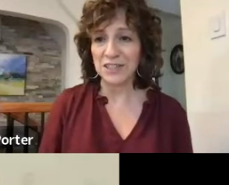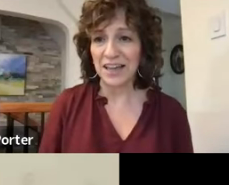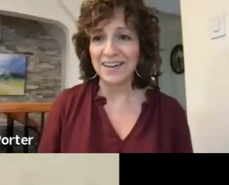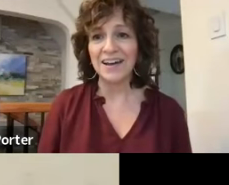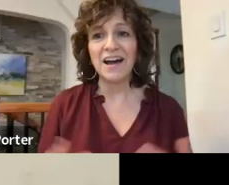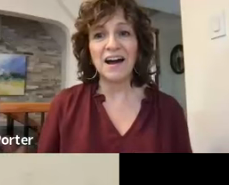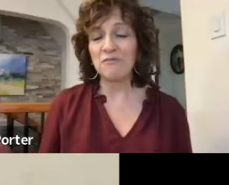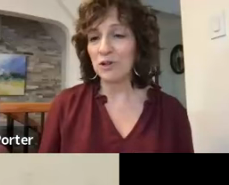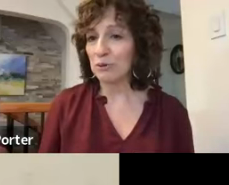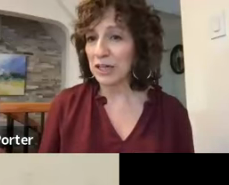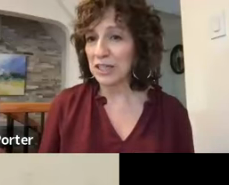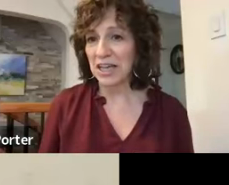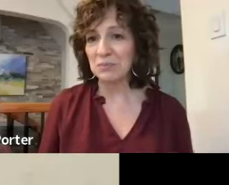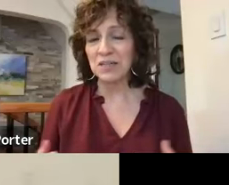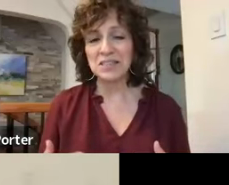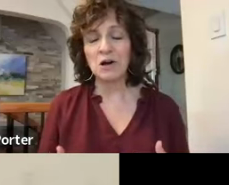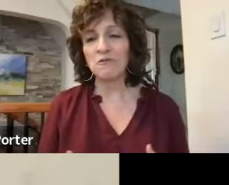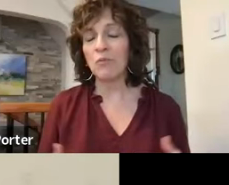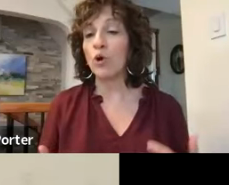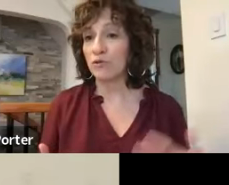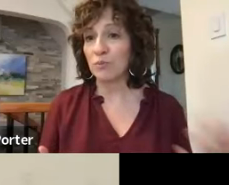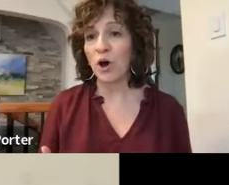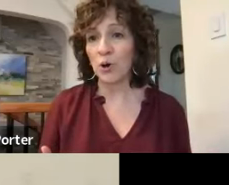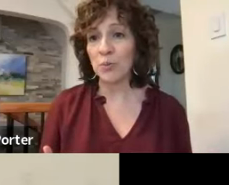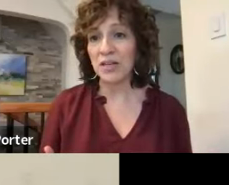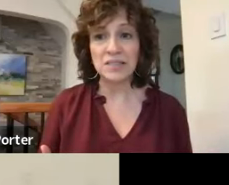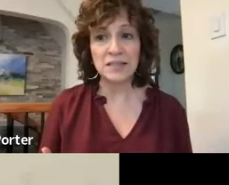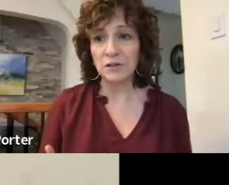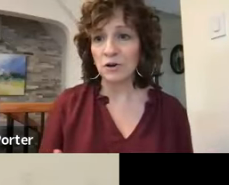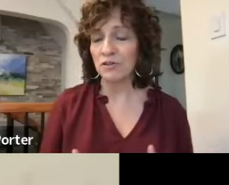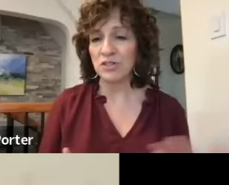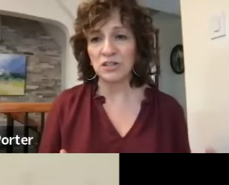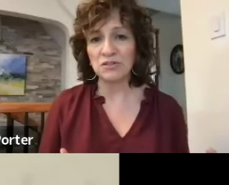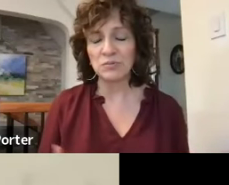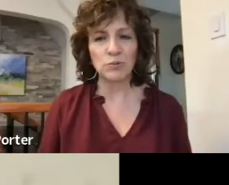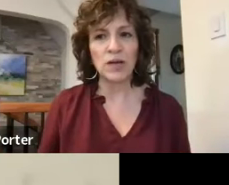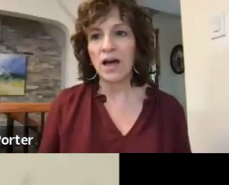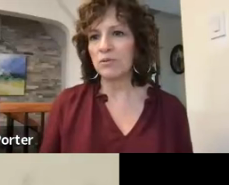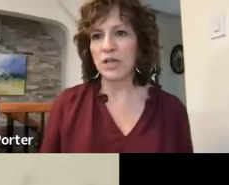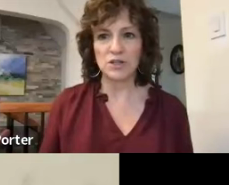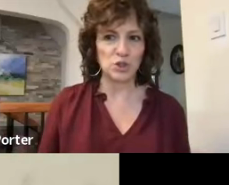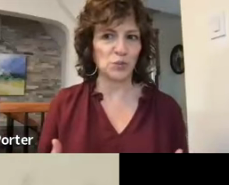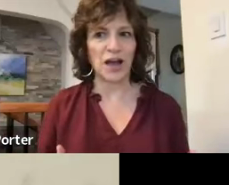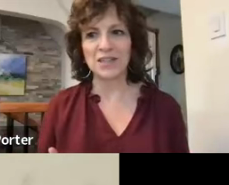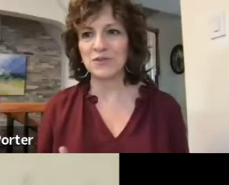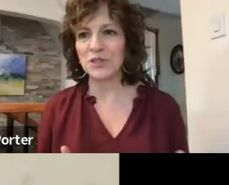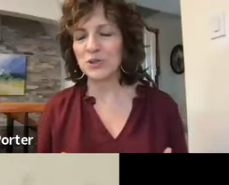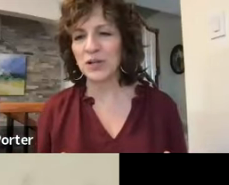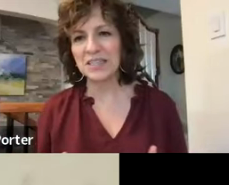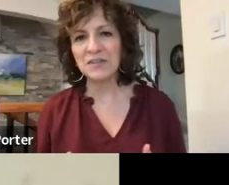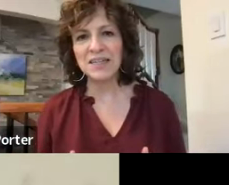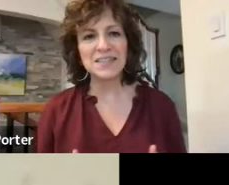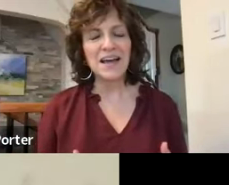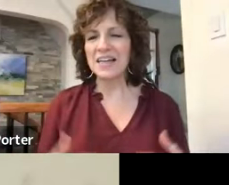highly educated. I feel I'm pretty educated myself. I worked from home as a designer all those years. I was super active in the